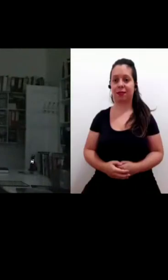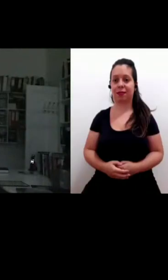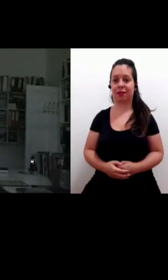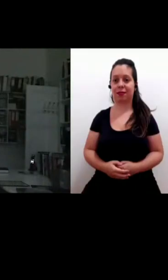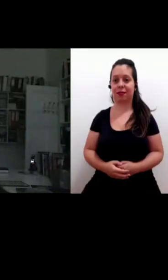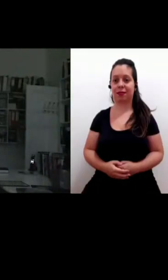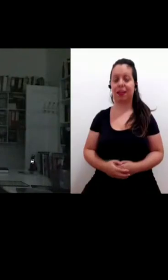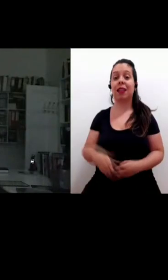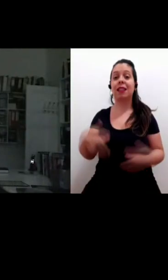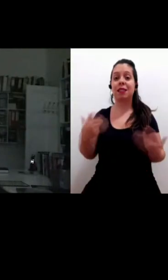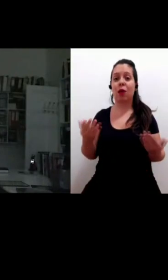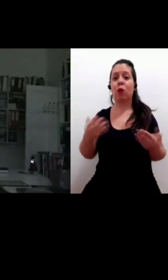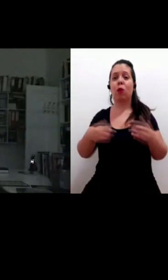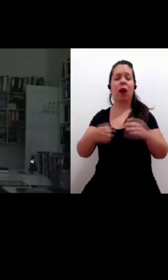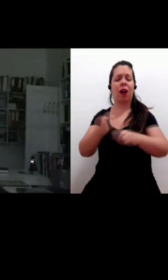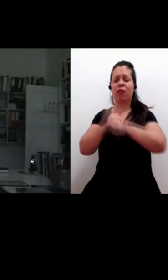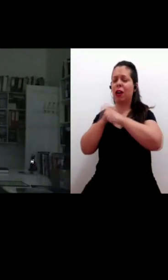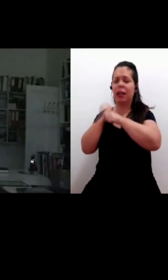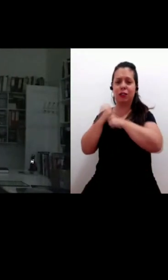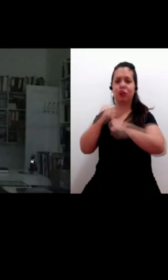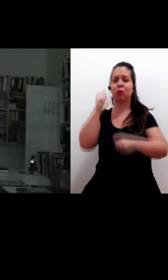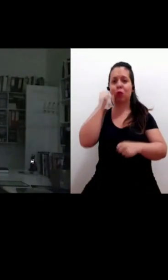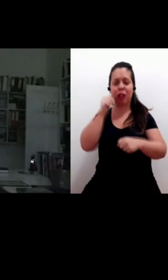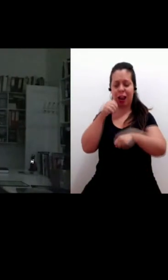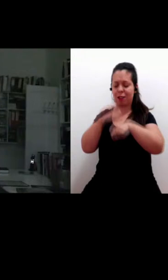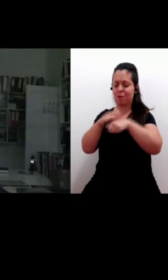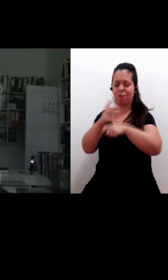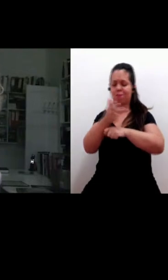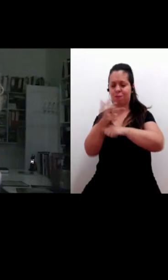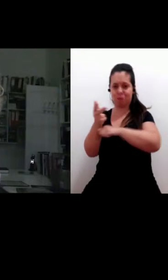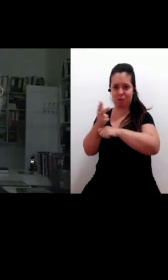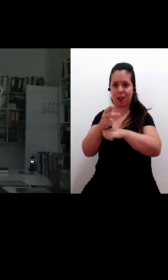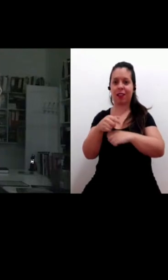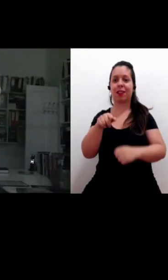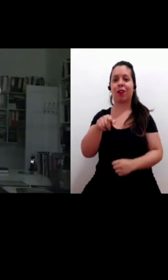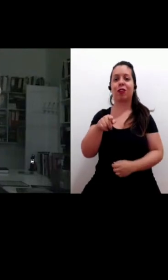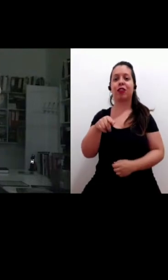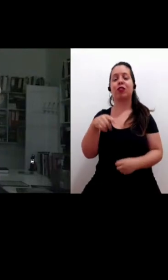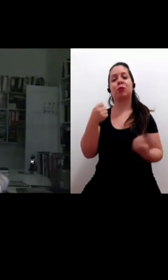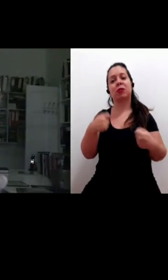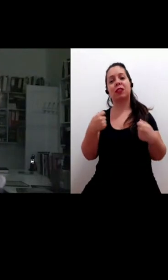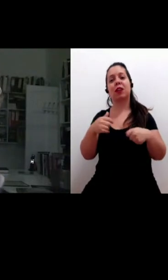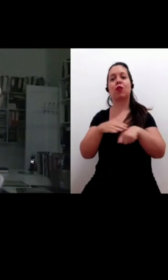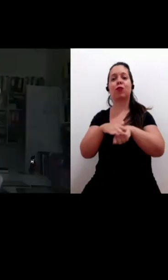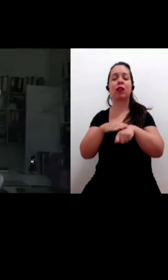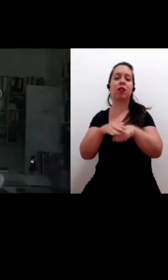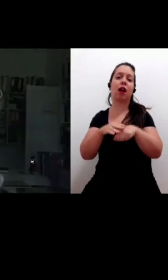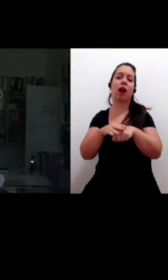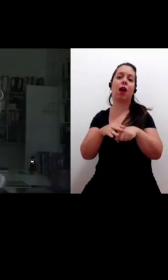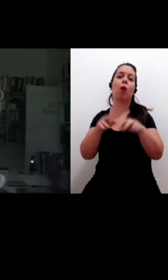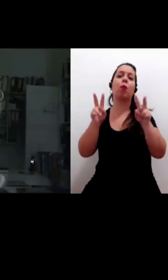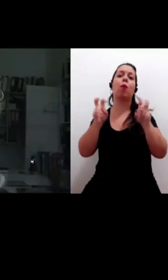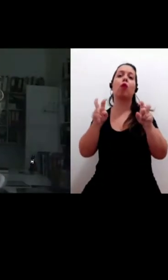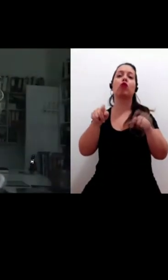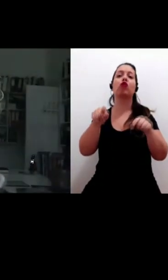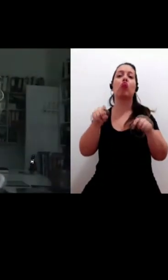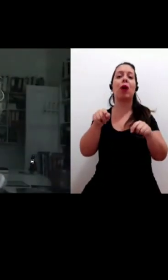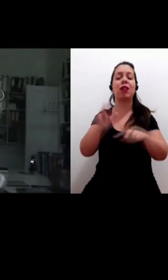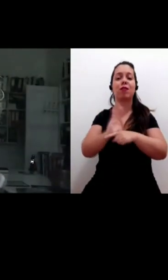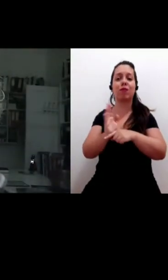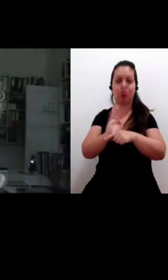think it goes for the point to, I think we should talk a little bit about Women Make Film, because your point was the